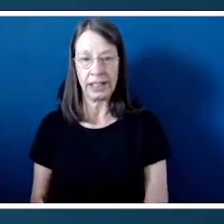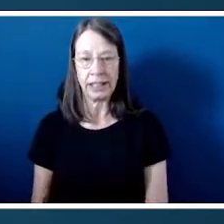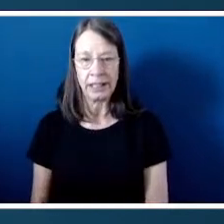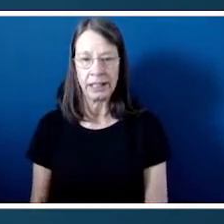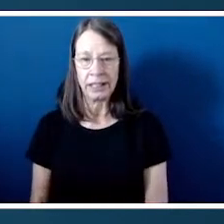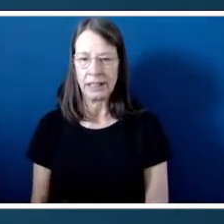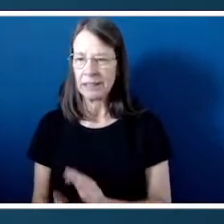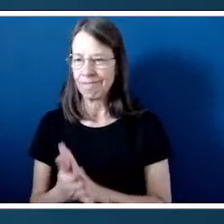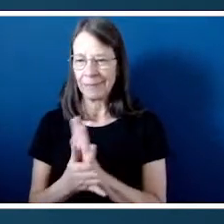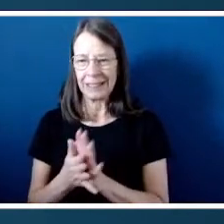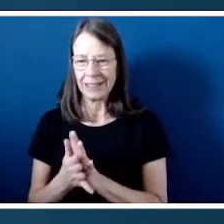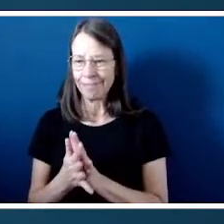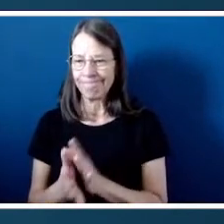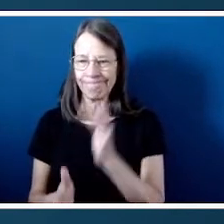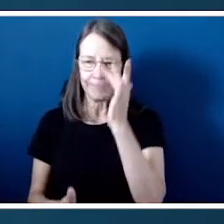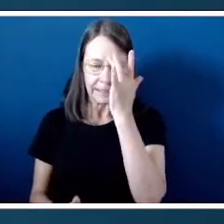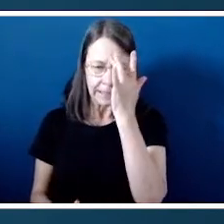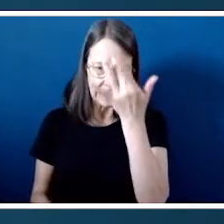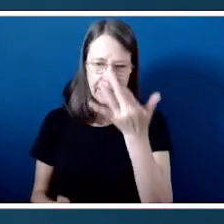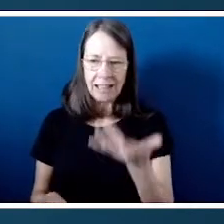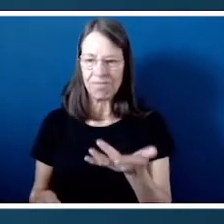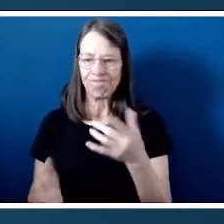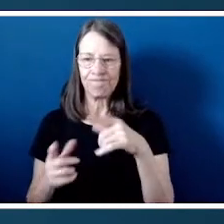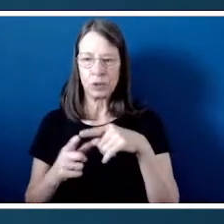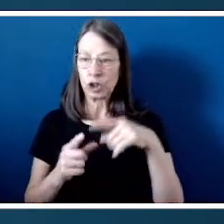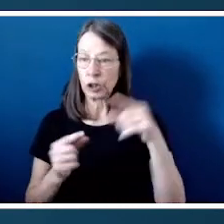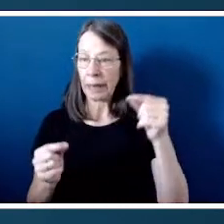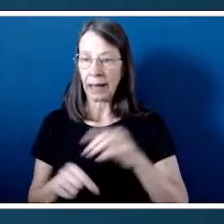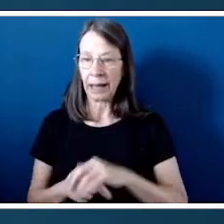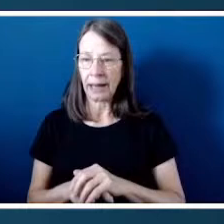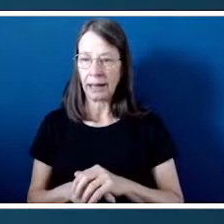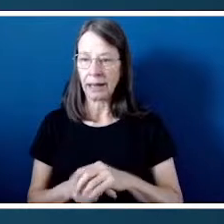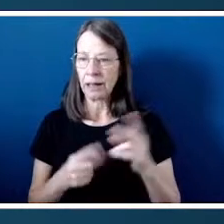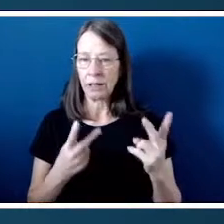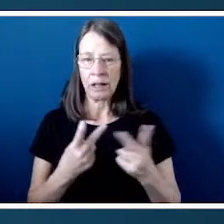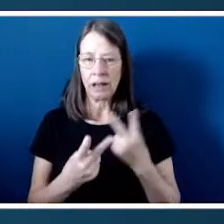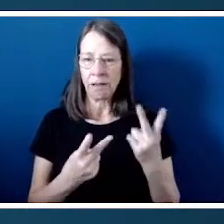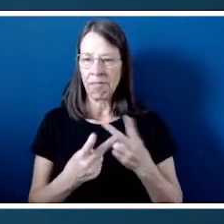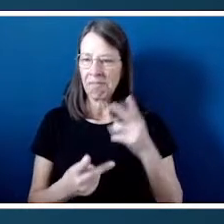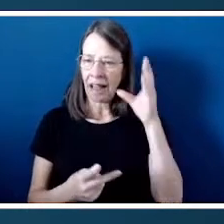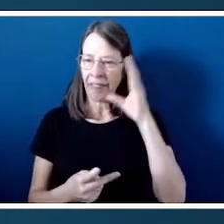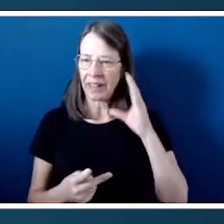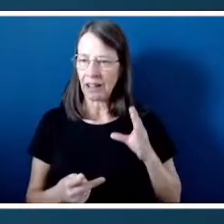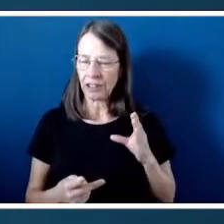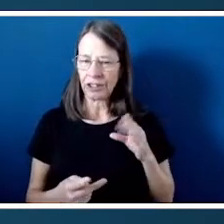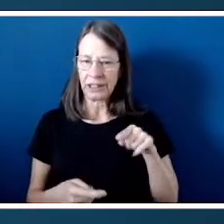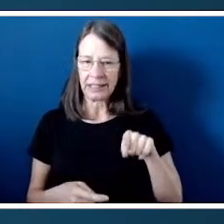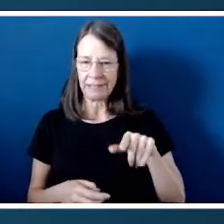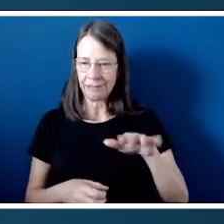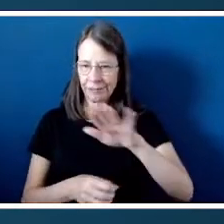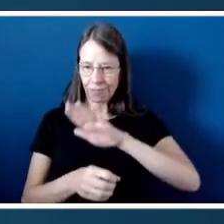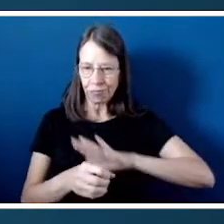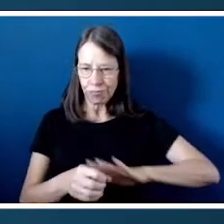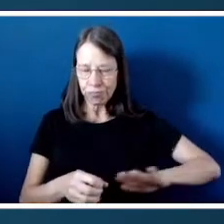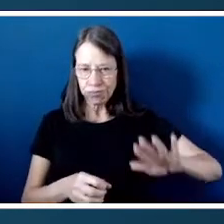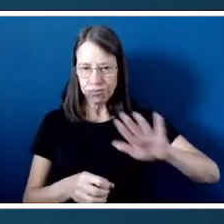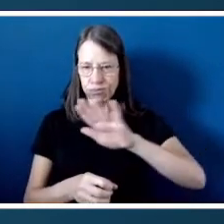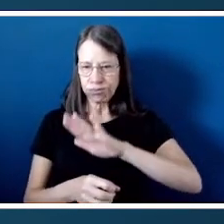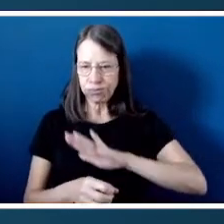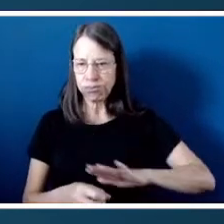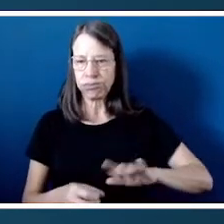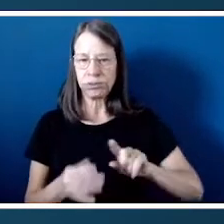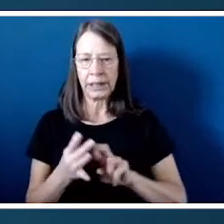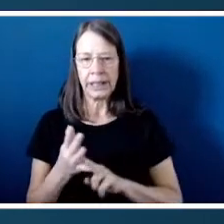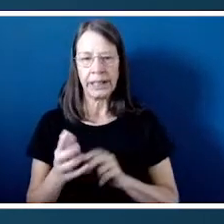or Japan or any of these countries which are part of the Quad group or part of the Indo-Pacific